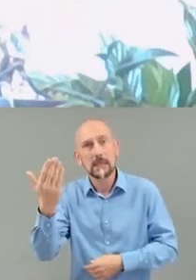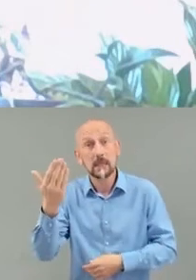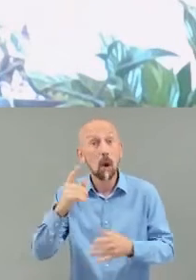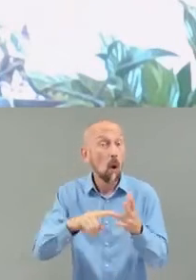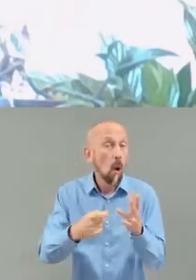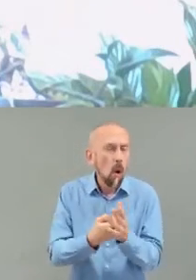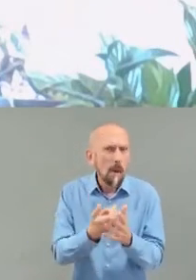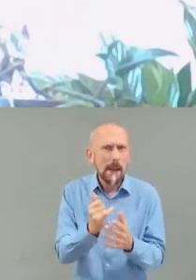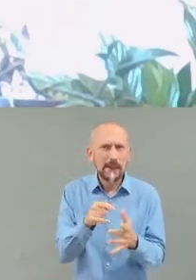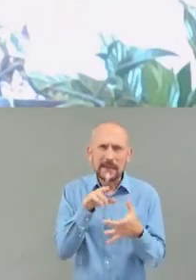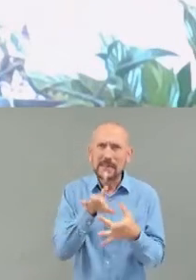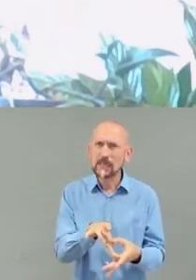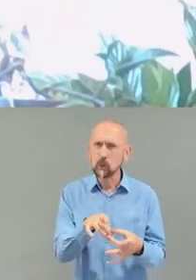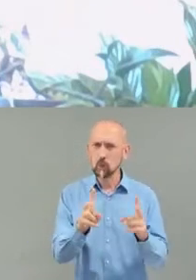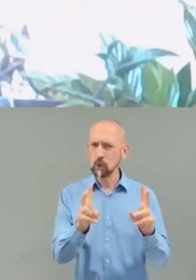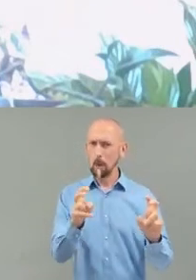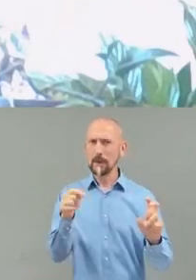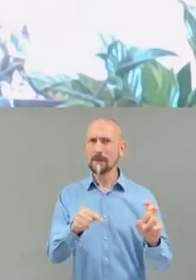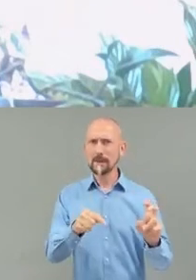topic that generates an